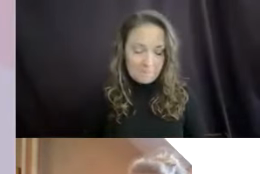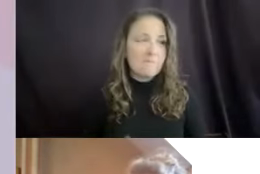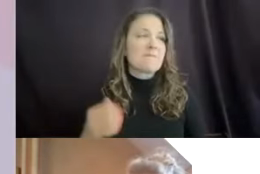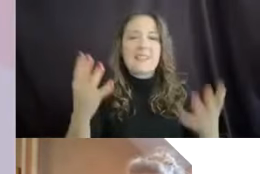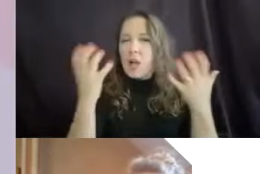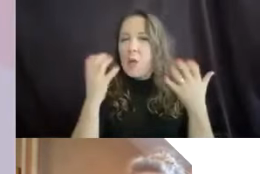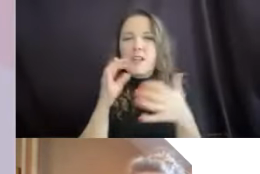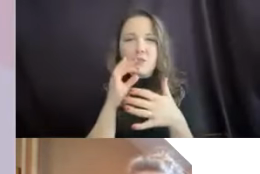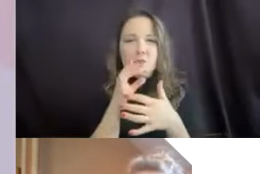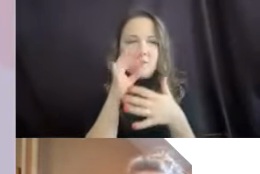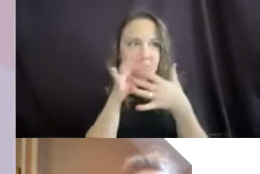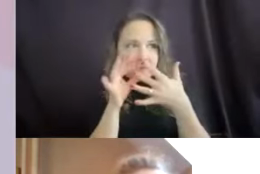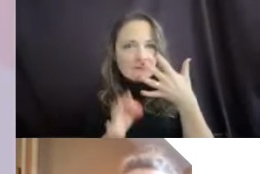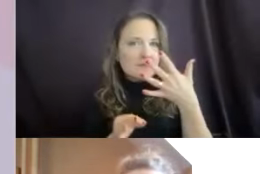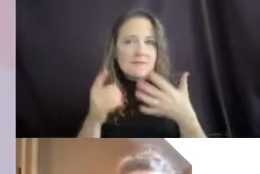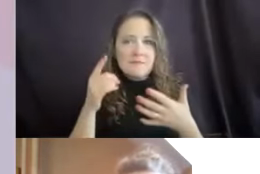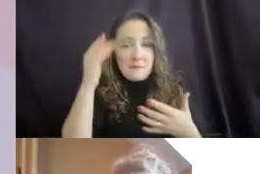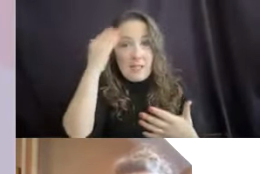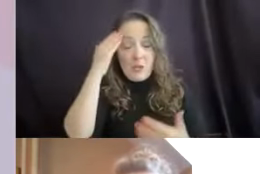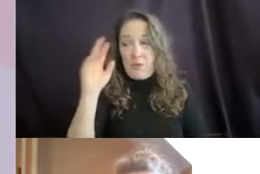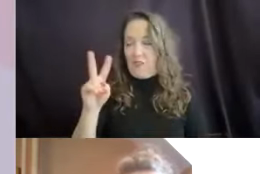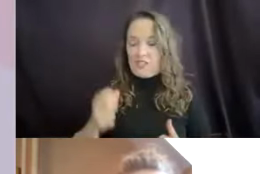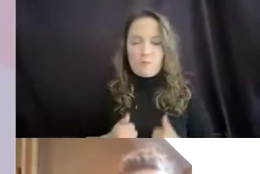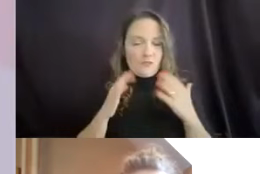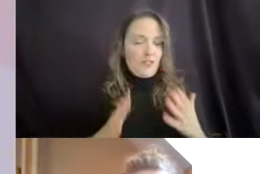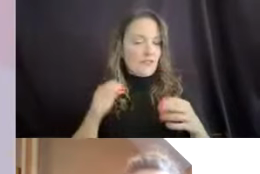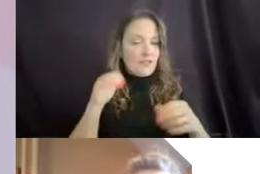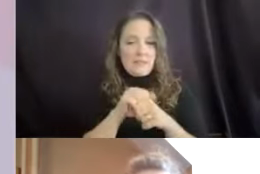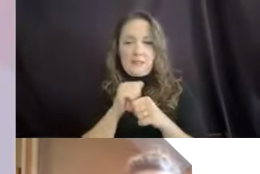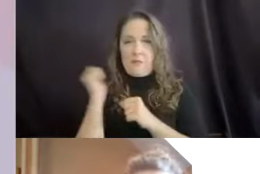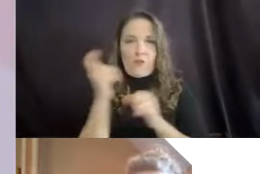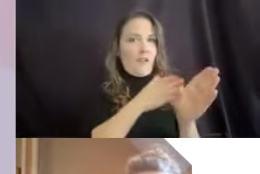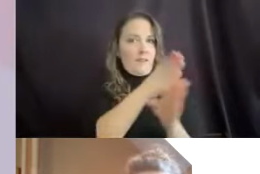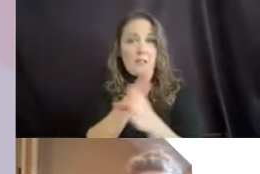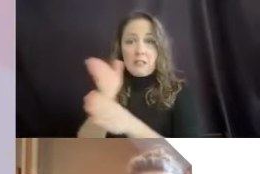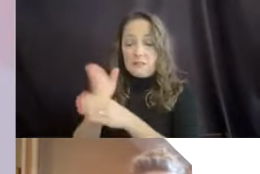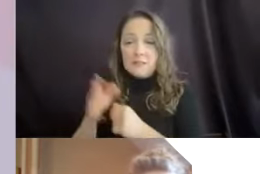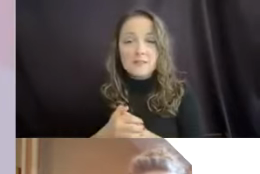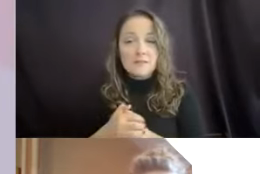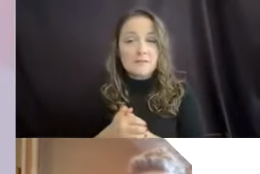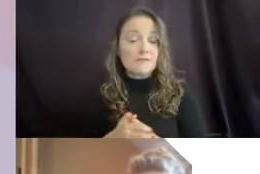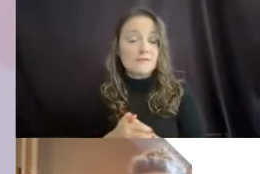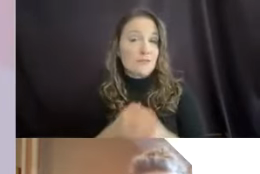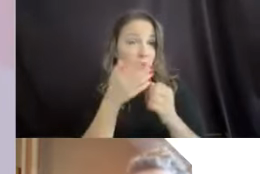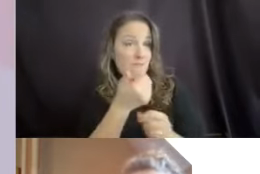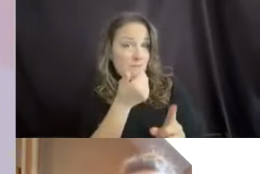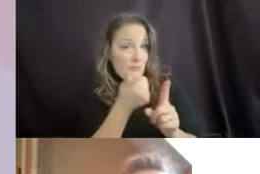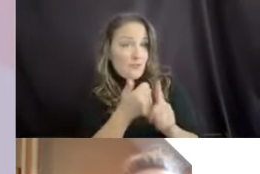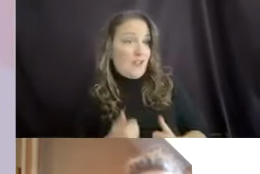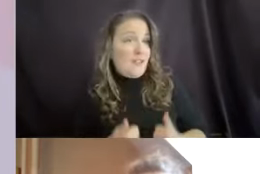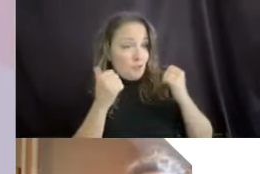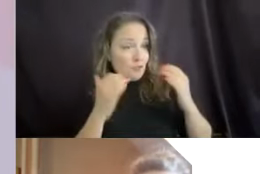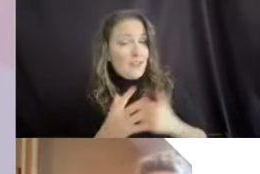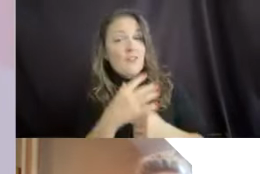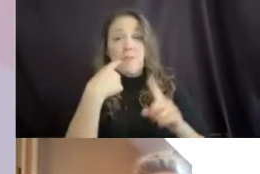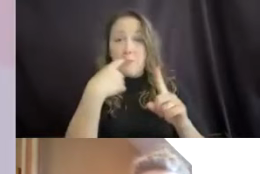victim survivors come from all fields. We can be survivors and agency workers. We can